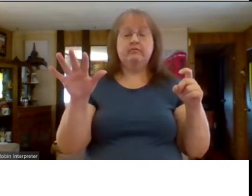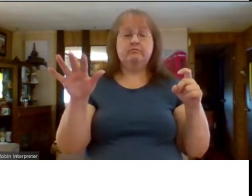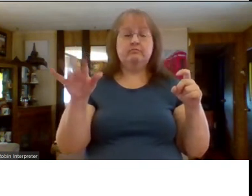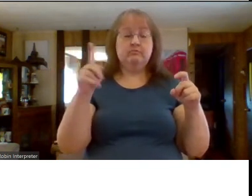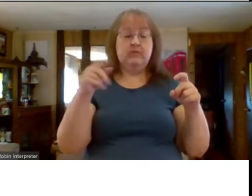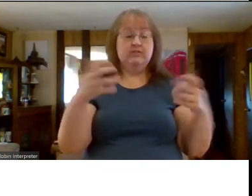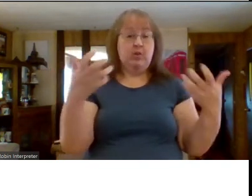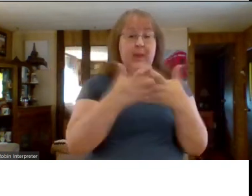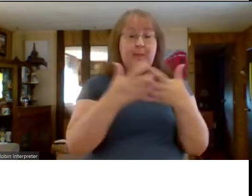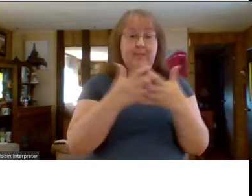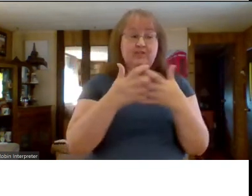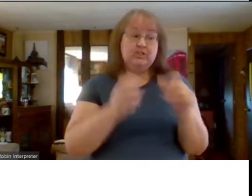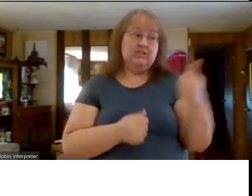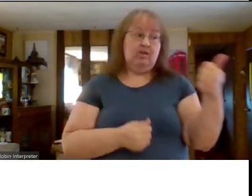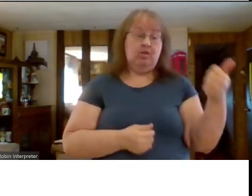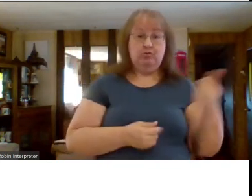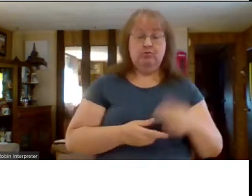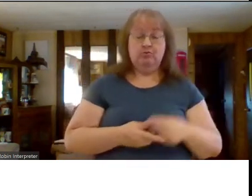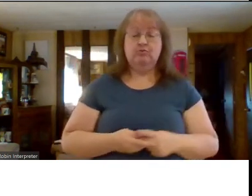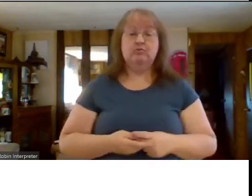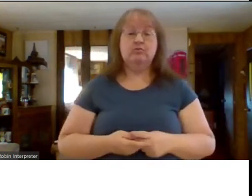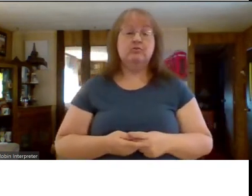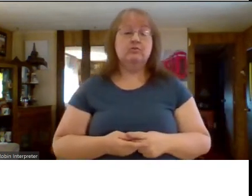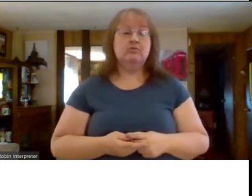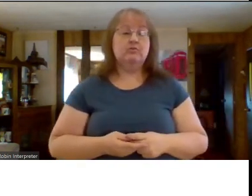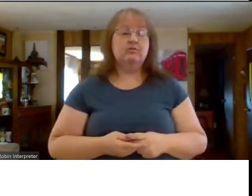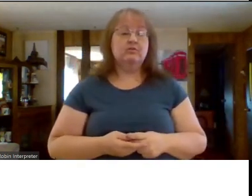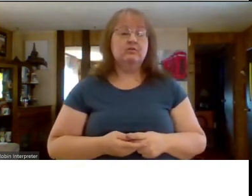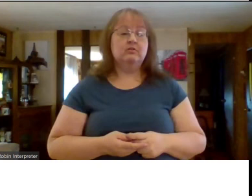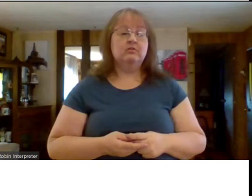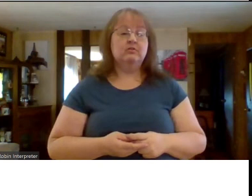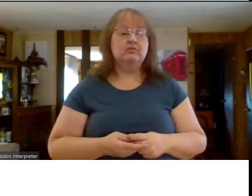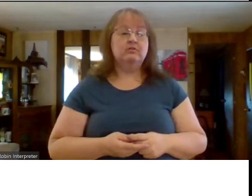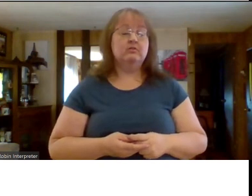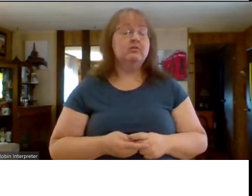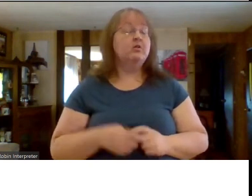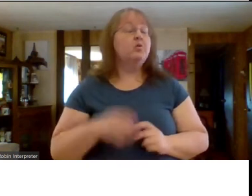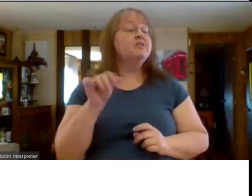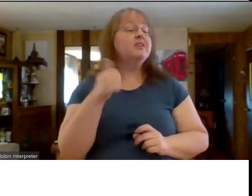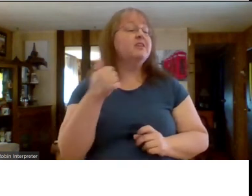3 is 10.5. That matches this one.